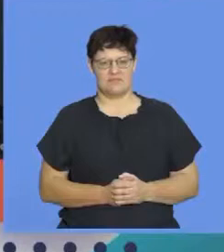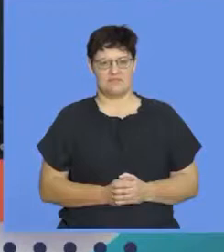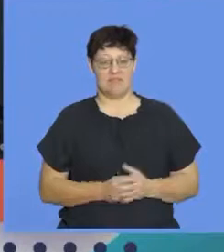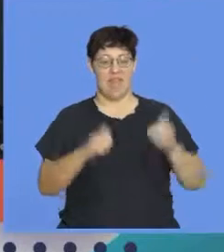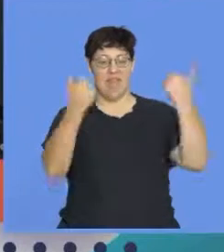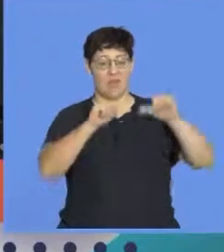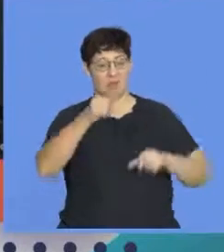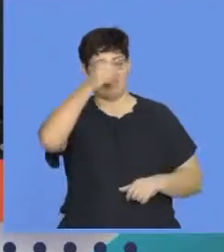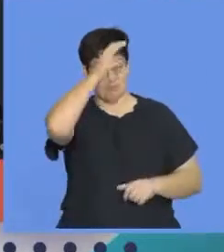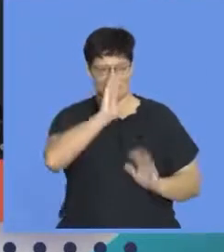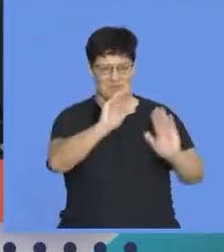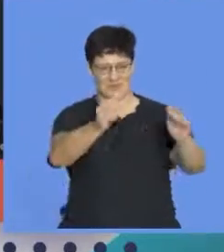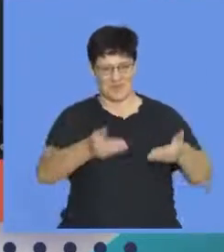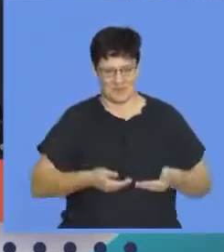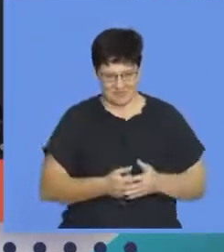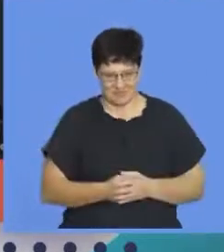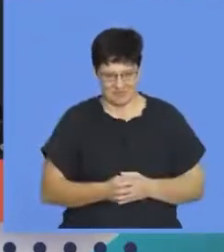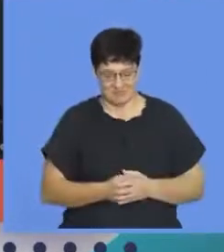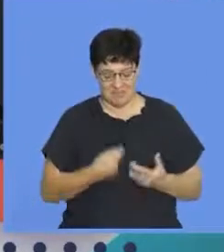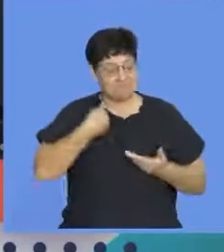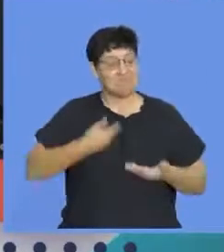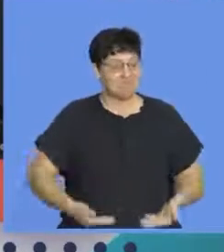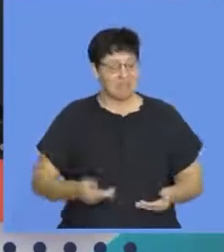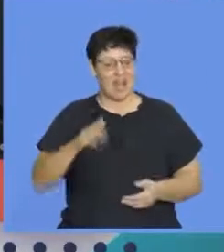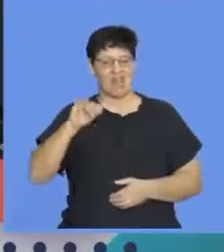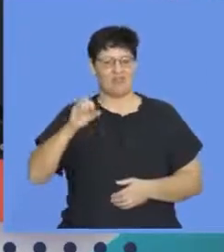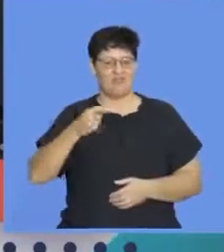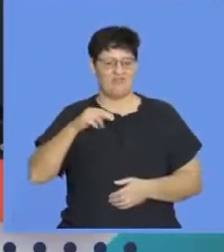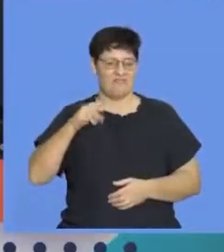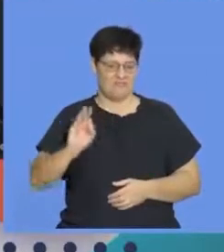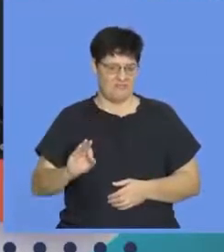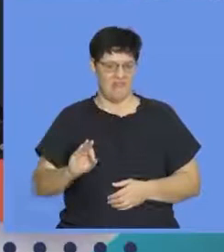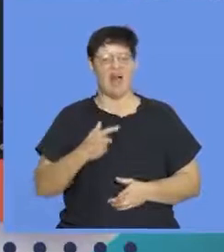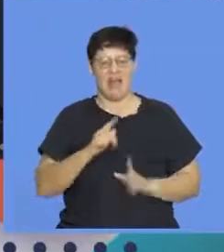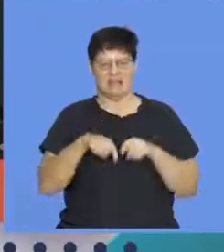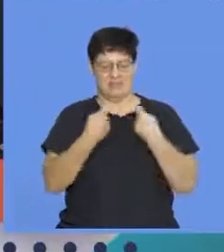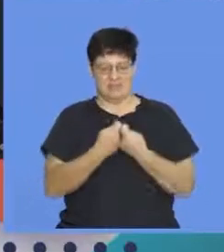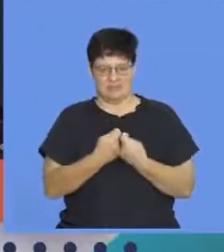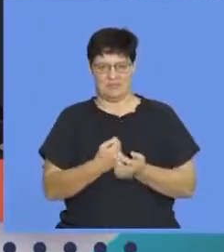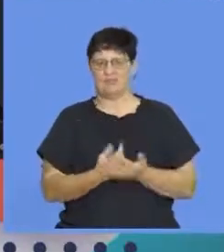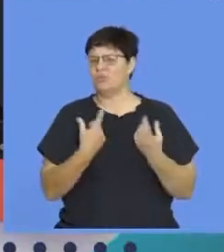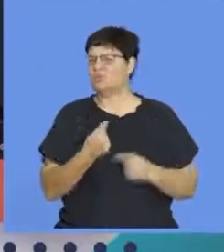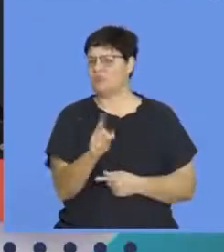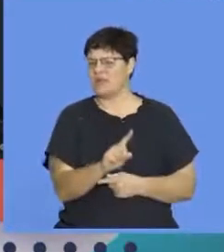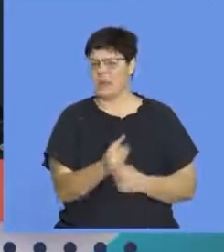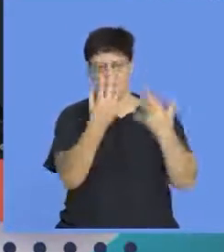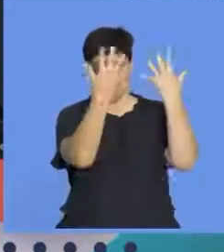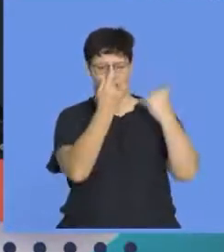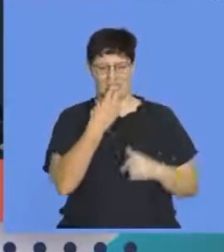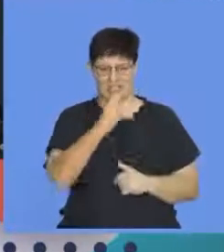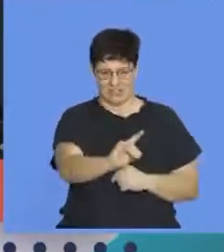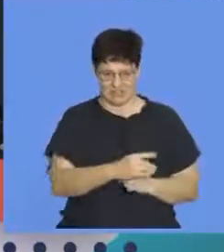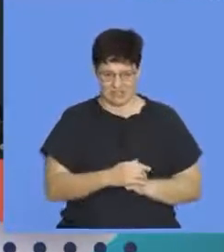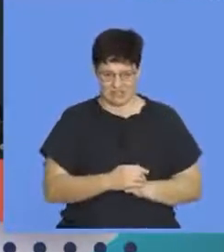Welcome, accounting boffins. You with Ashraf Patel and the team. We're busy with cash budgets. The emphasis